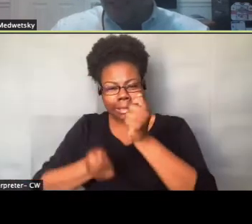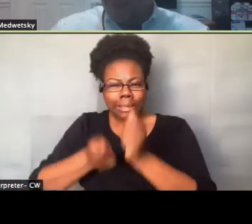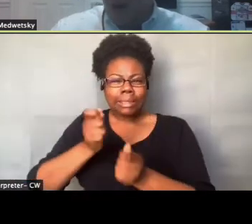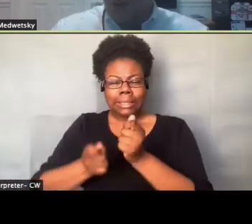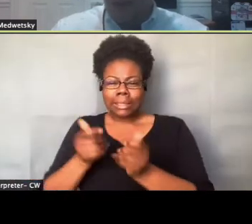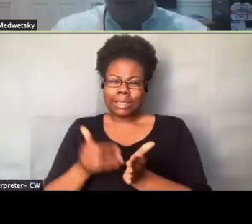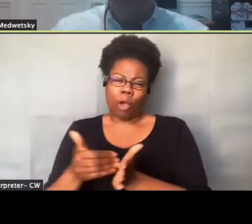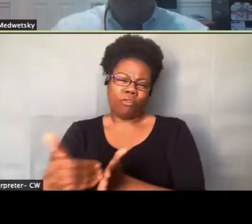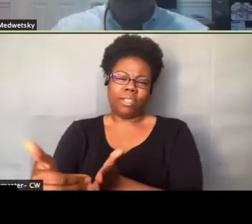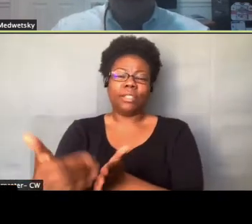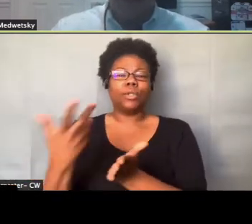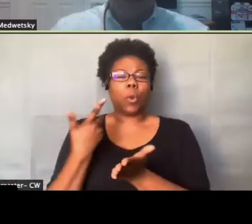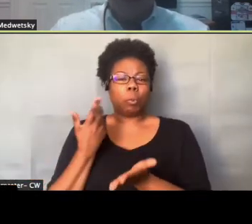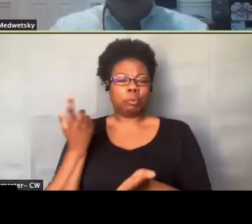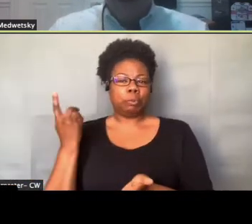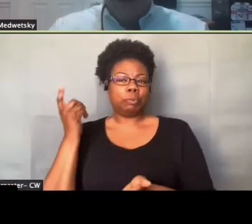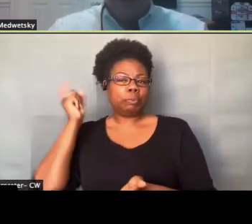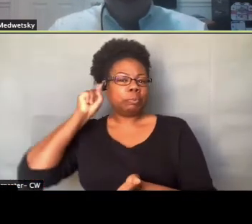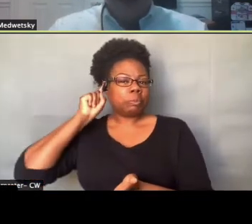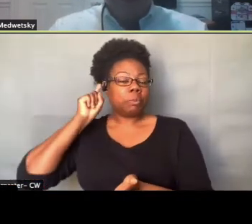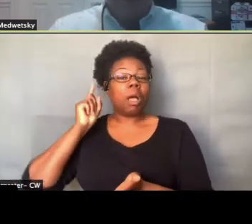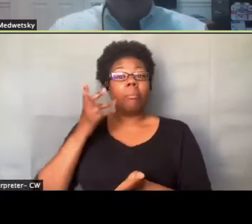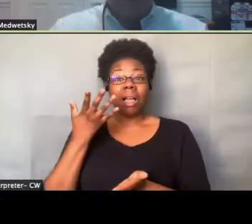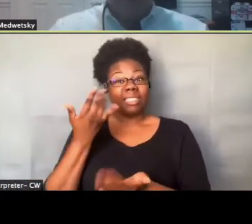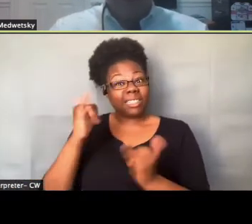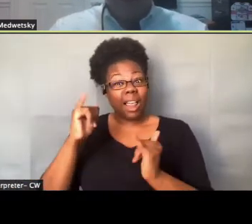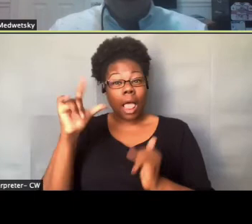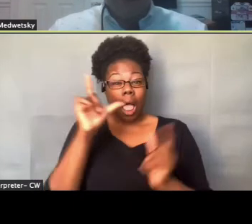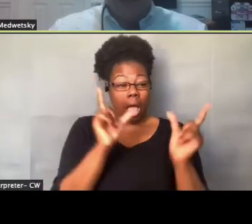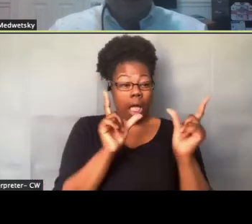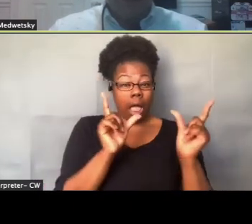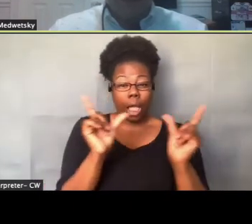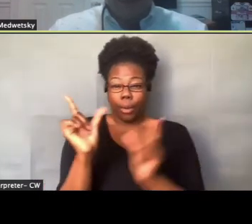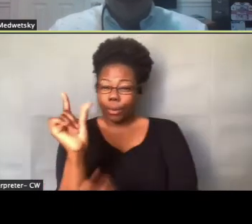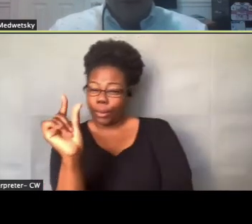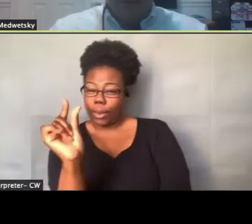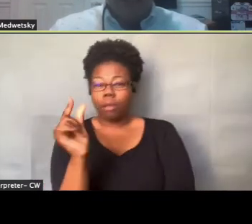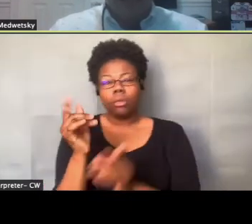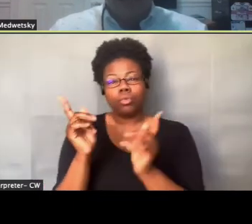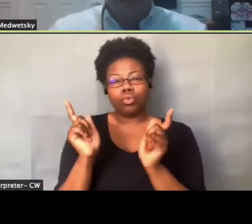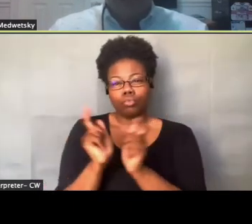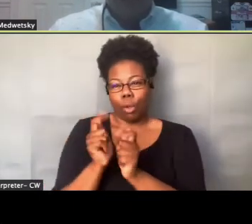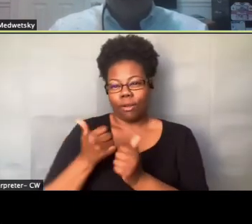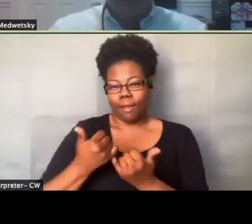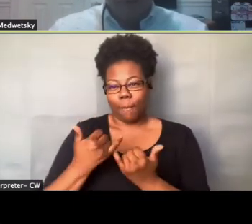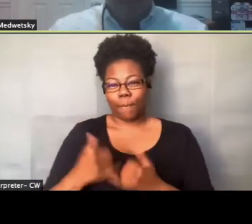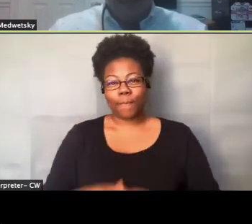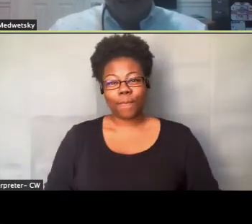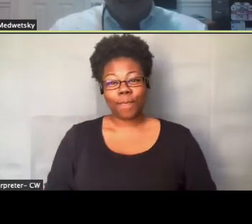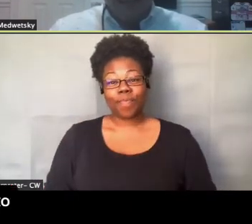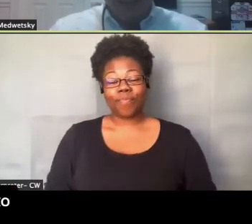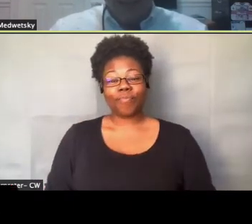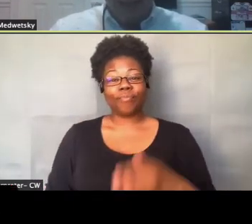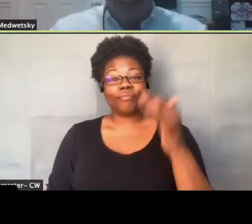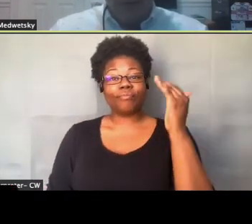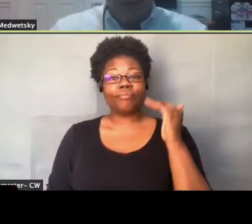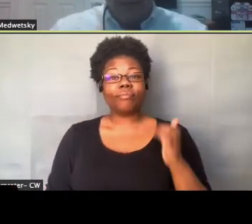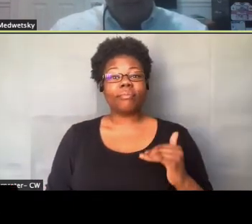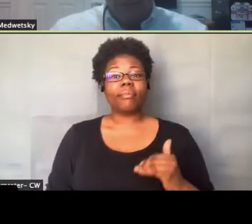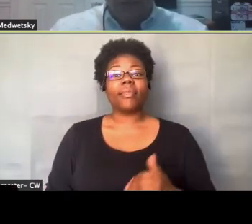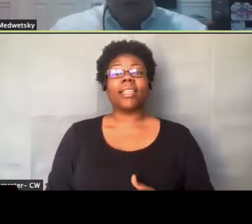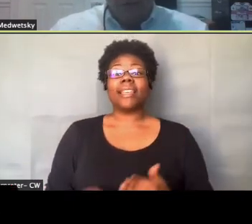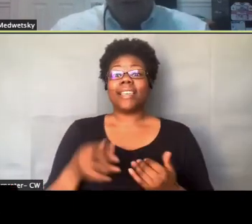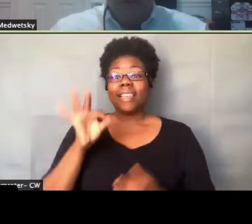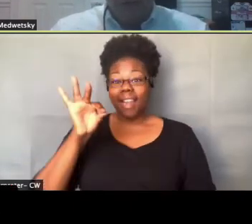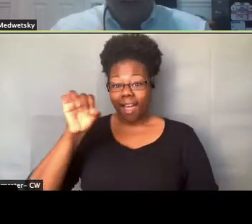gotten even smaller there. And then, in the 1990s, you came out with these completely intercanal hearing